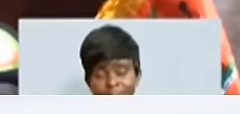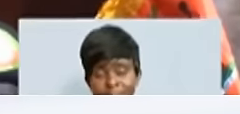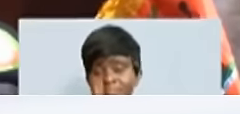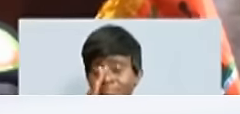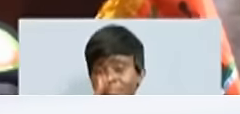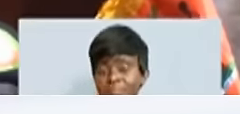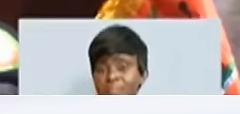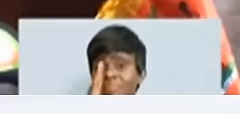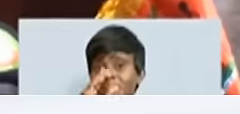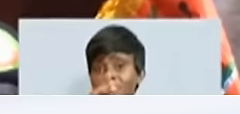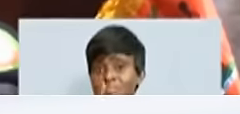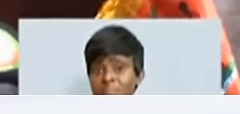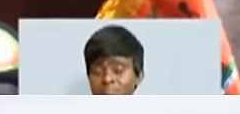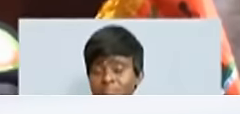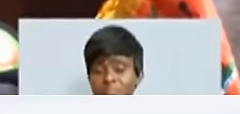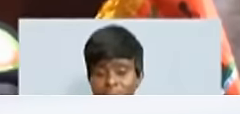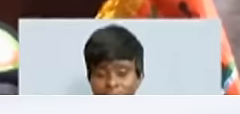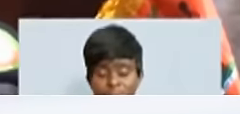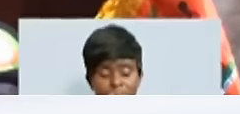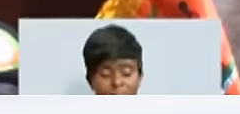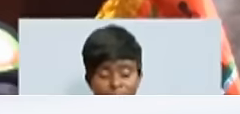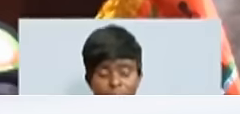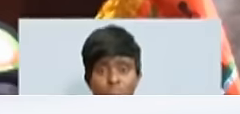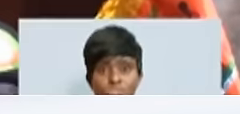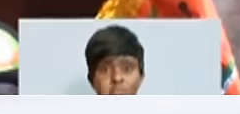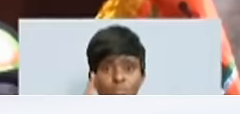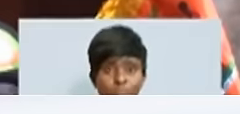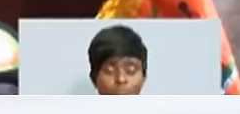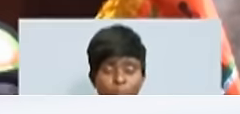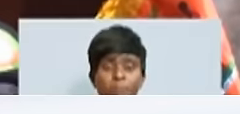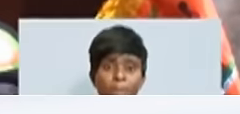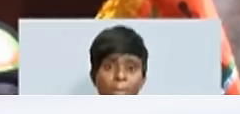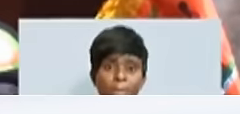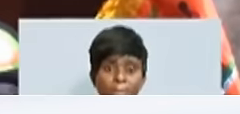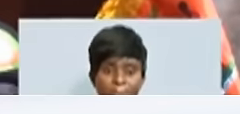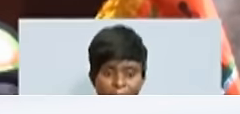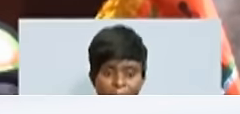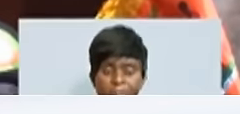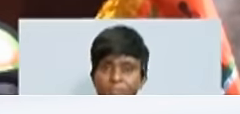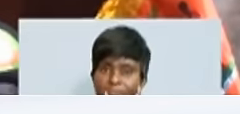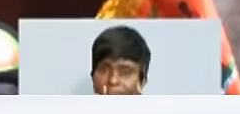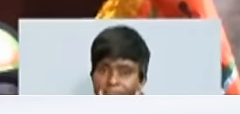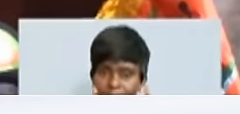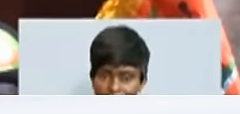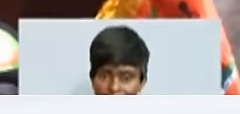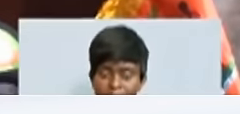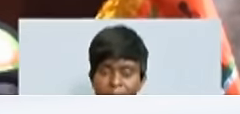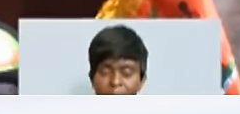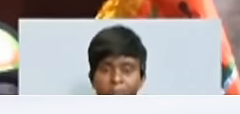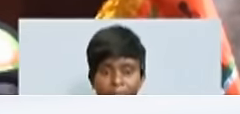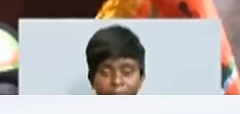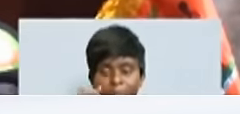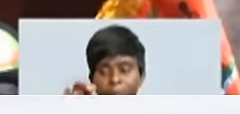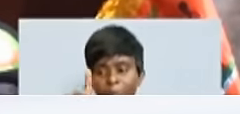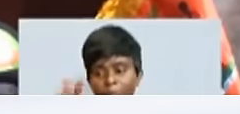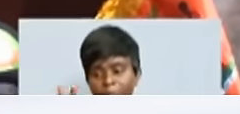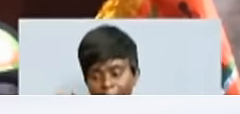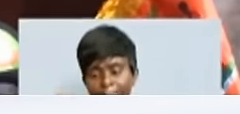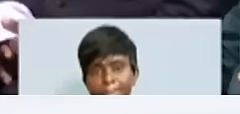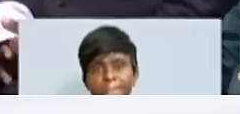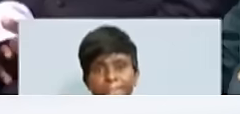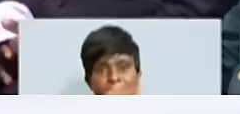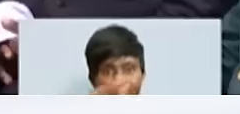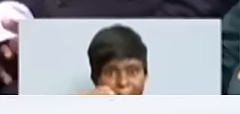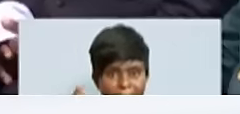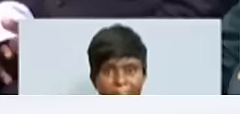Madam Speaker, evident also in the way the CDF is being